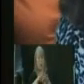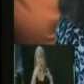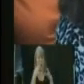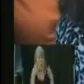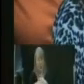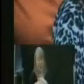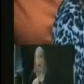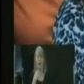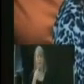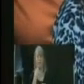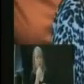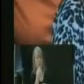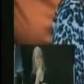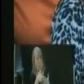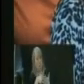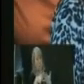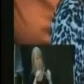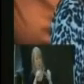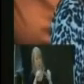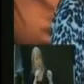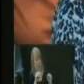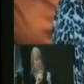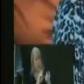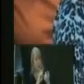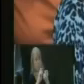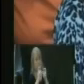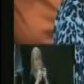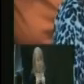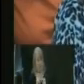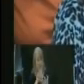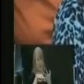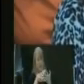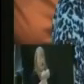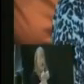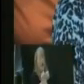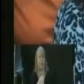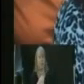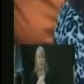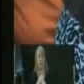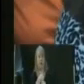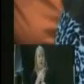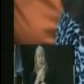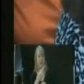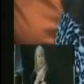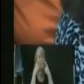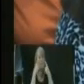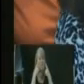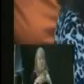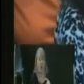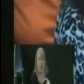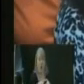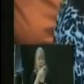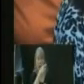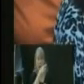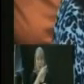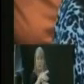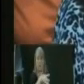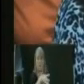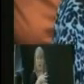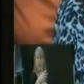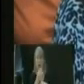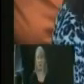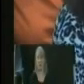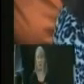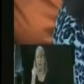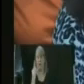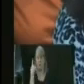them what we were able to do, they've hugged my neck, they've cried, and they've thanked me for